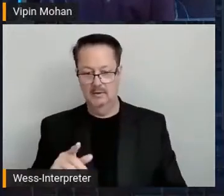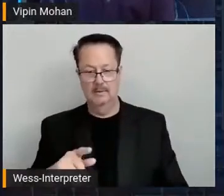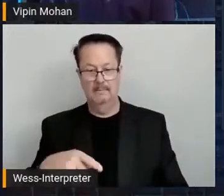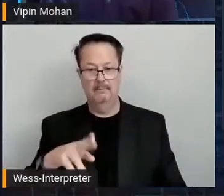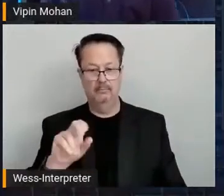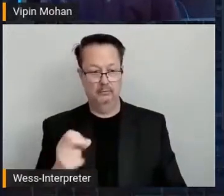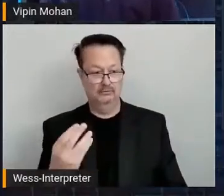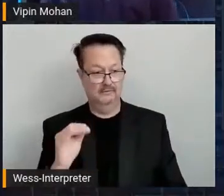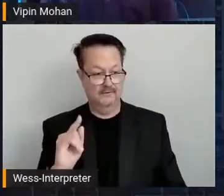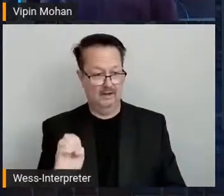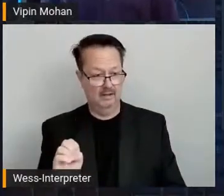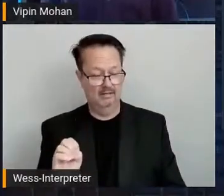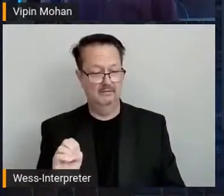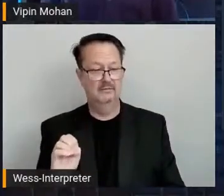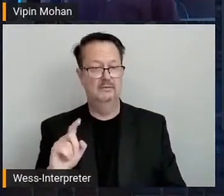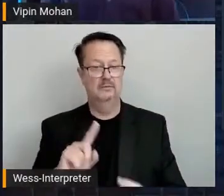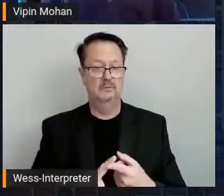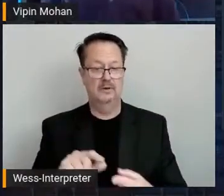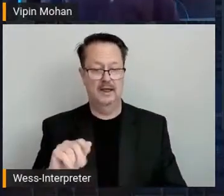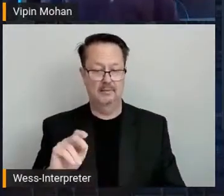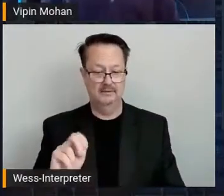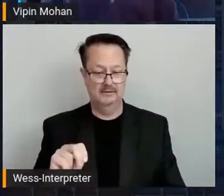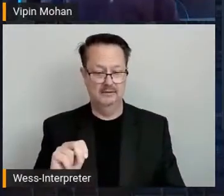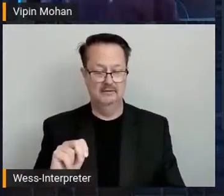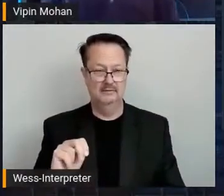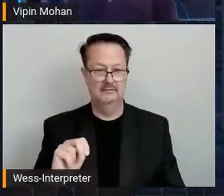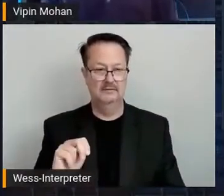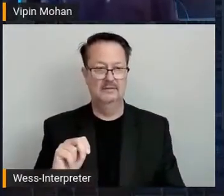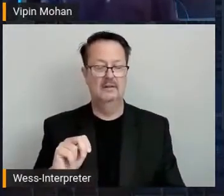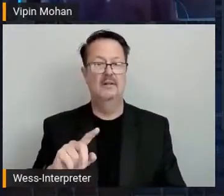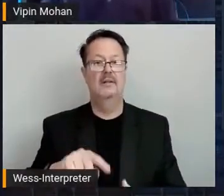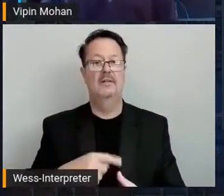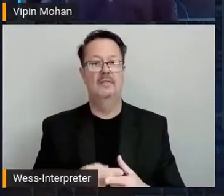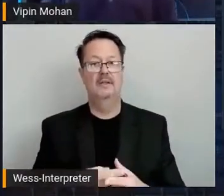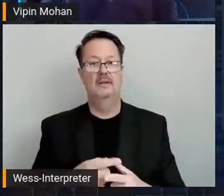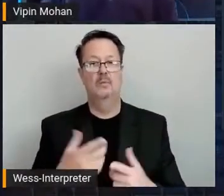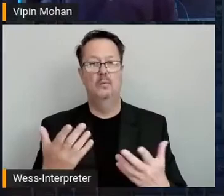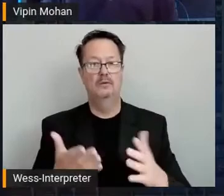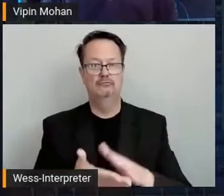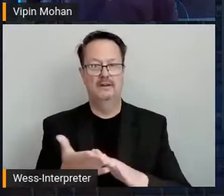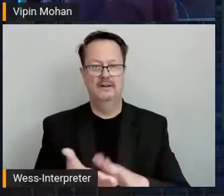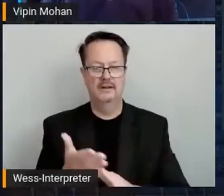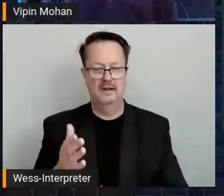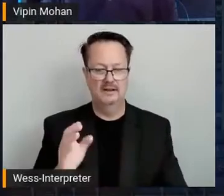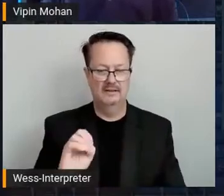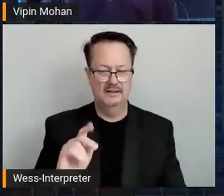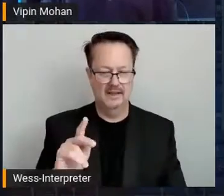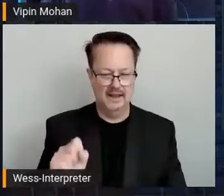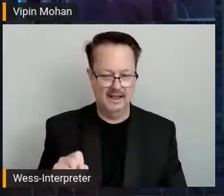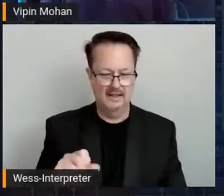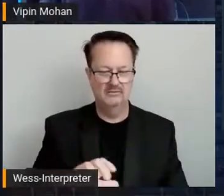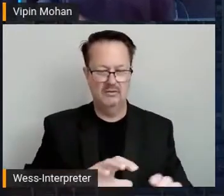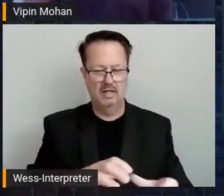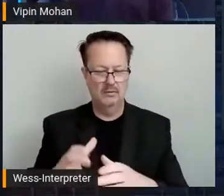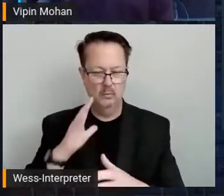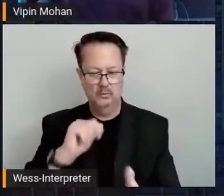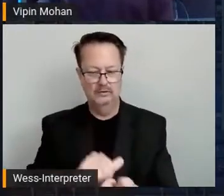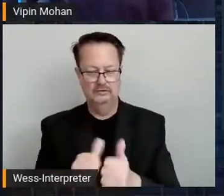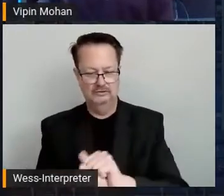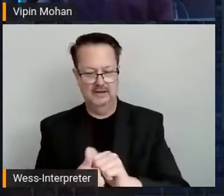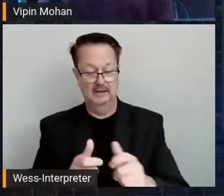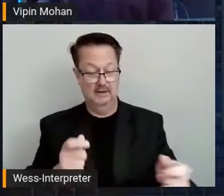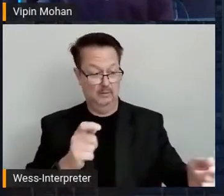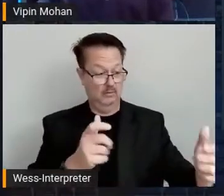Git repo, and then the controllers that are running on both your EKS as well as EKS Anywhere clusters will change the clusters according to